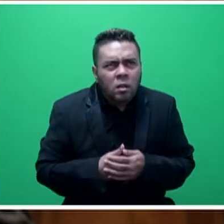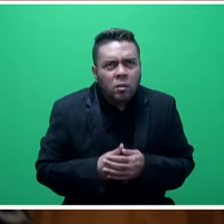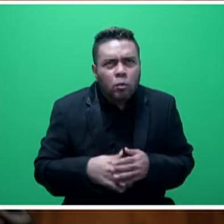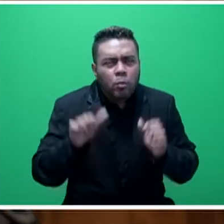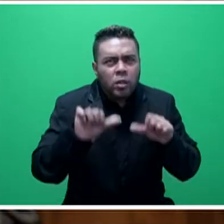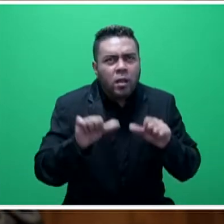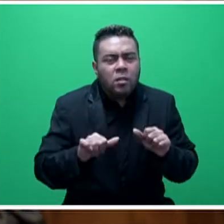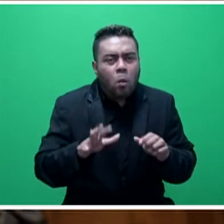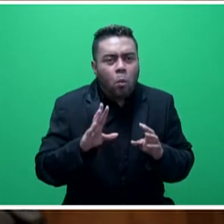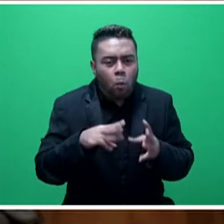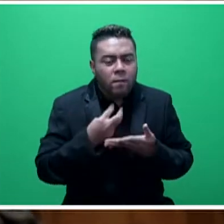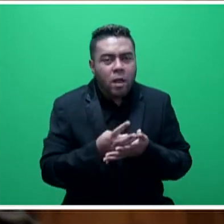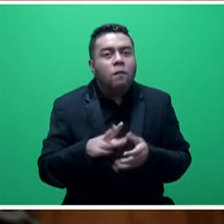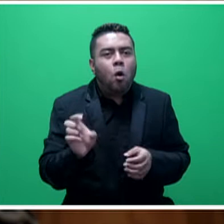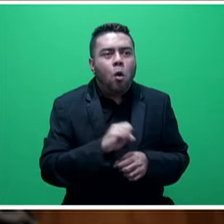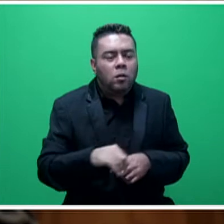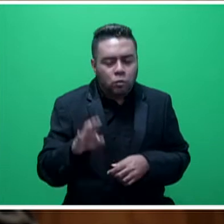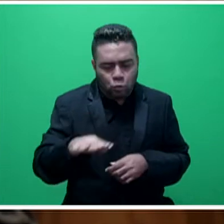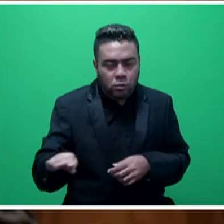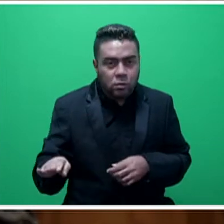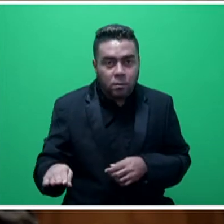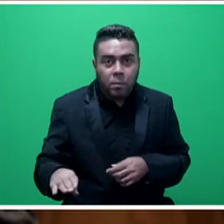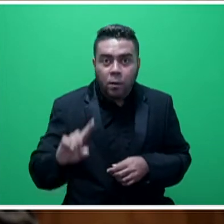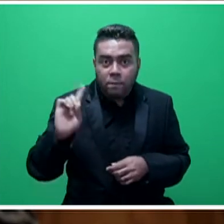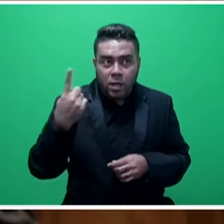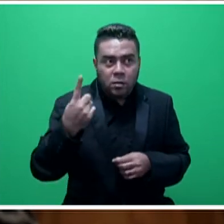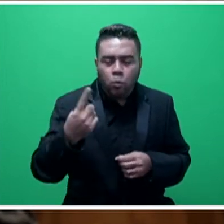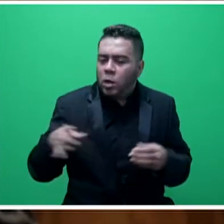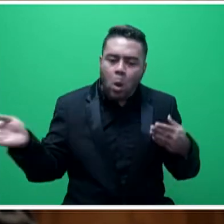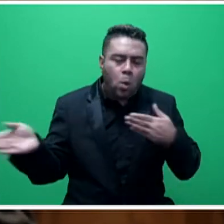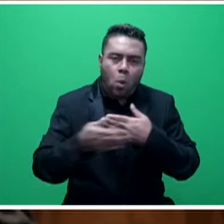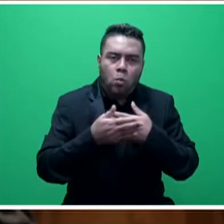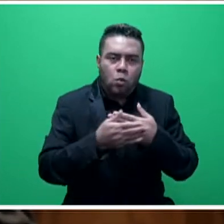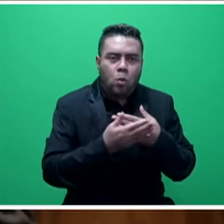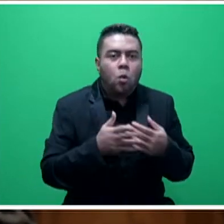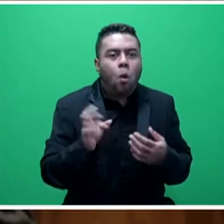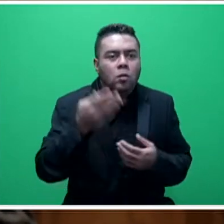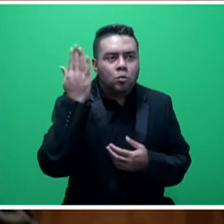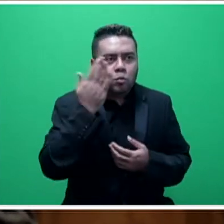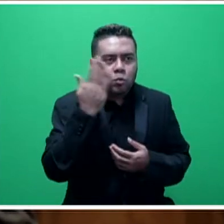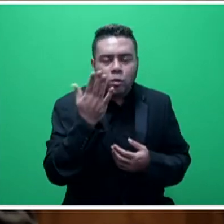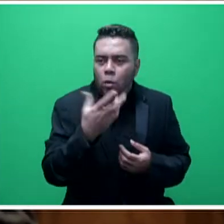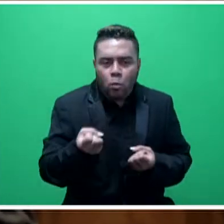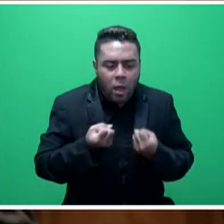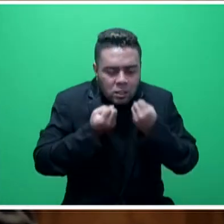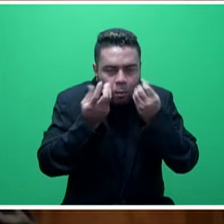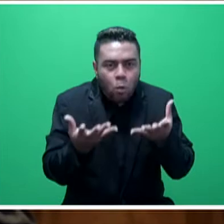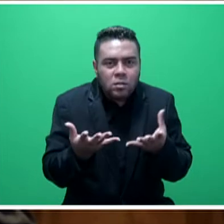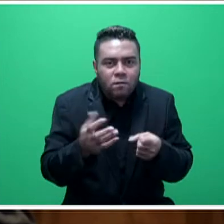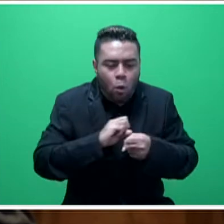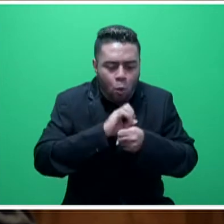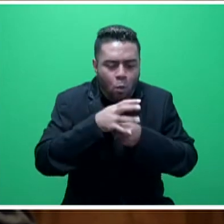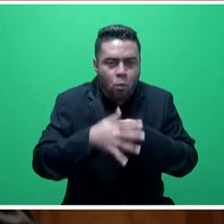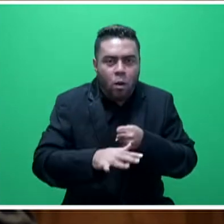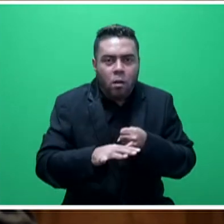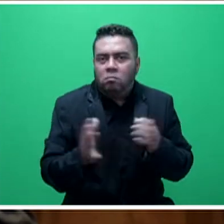welfare of the children. As soon as Fiji recorded its first case, we closed down our schools. We did not want to expose our young ones to any potential